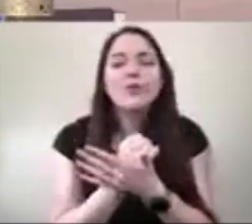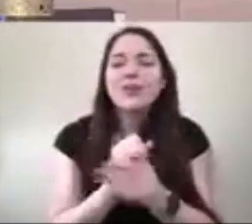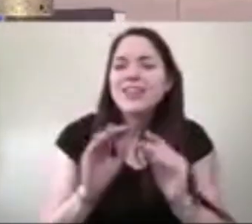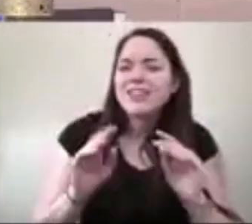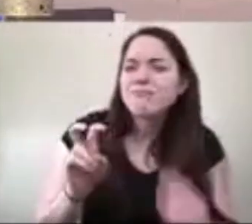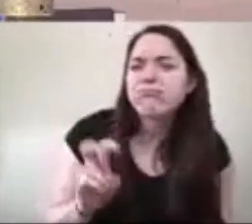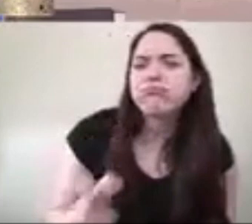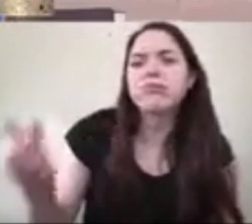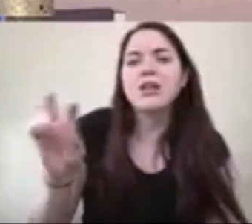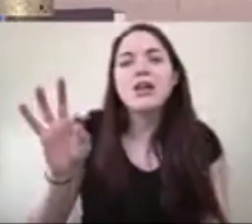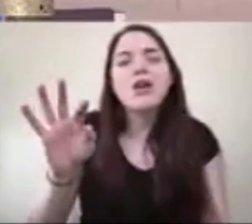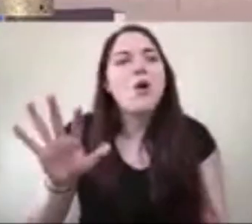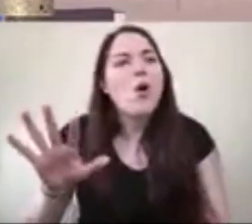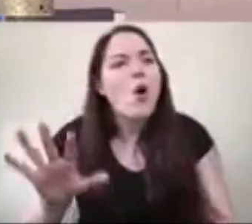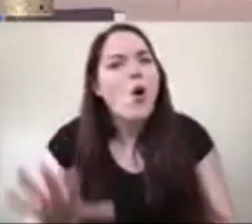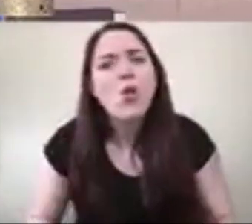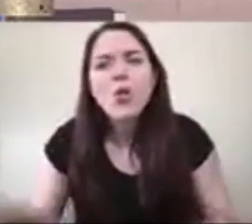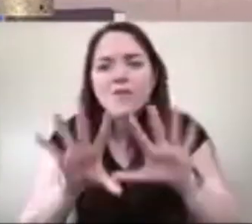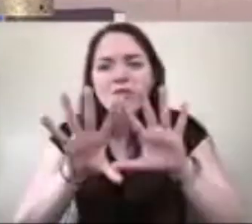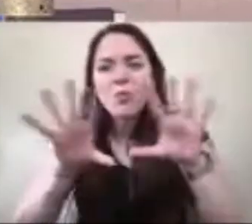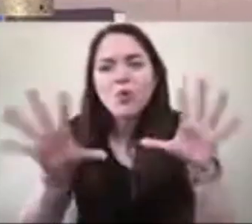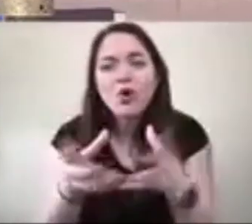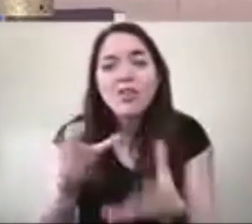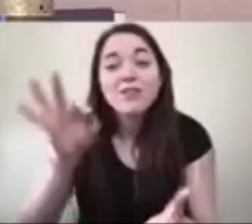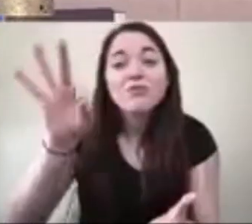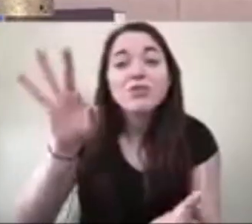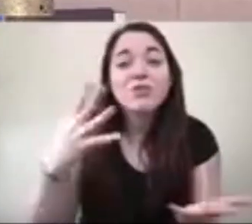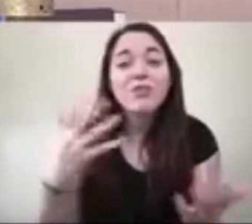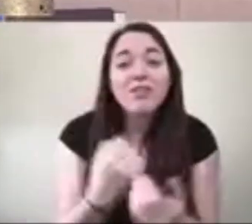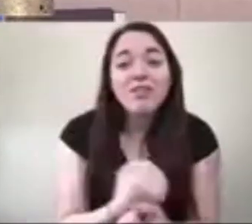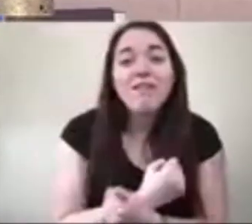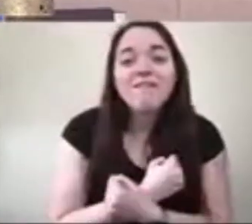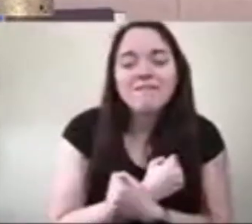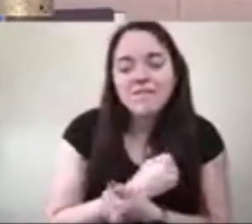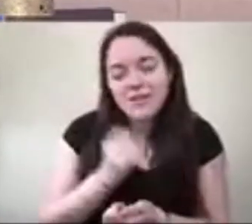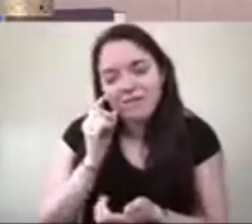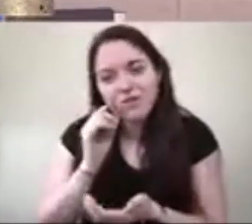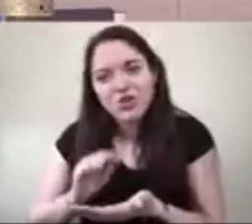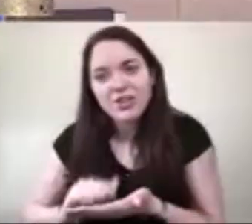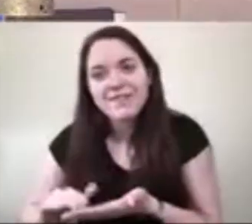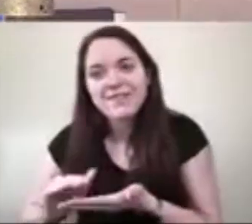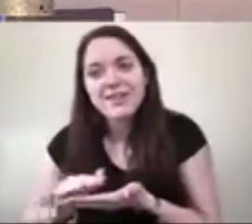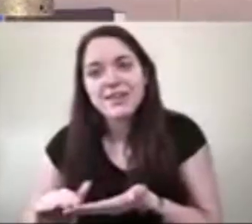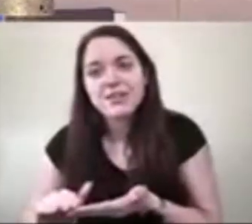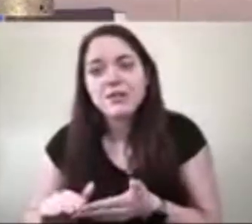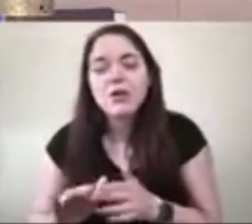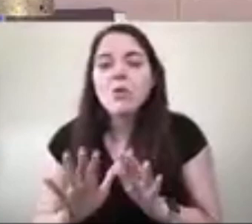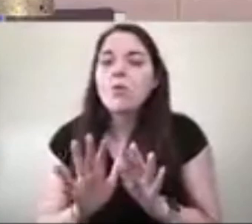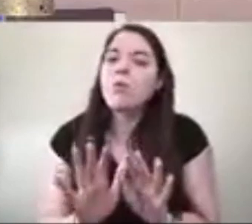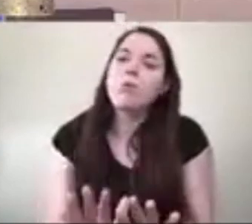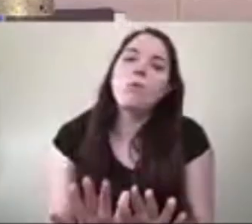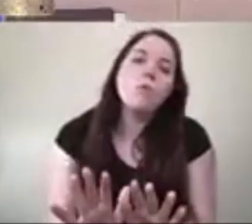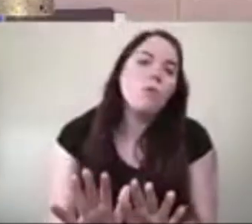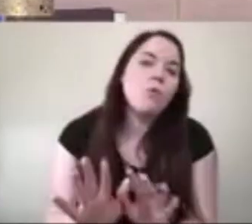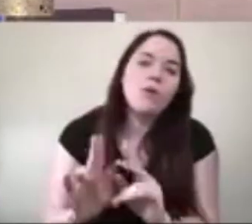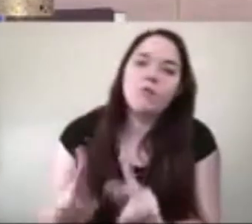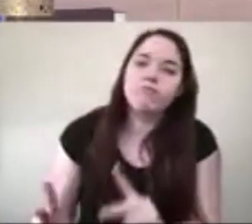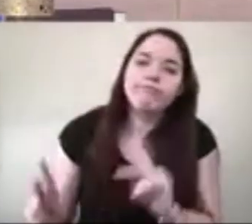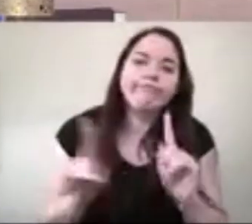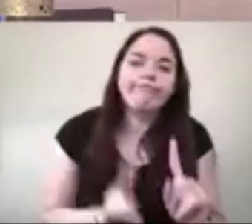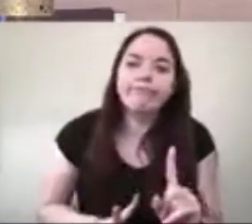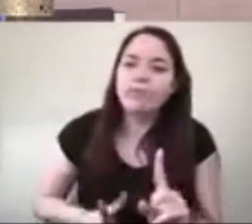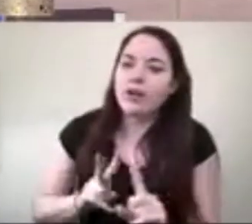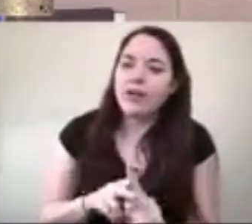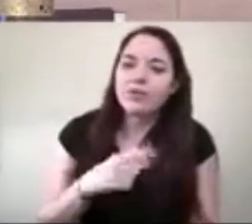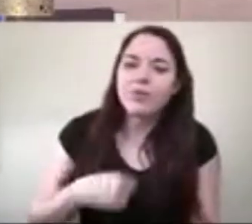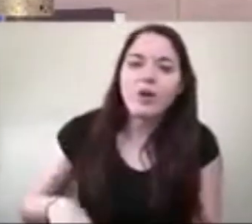forgiveness. Love and forgiveness. Do we ever need that today? And it's going to take courage to deliver